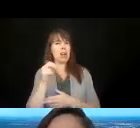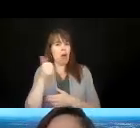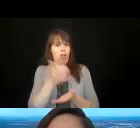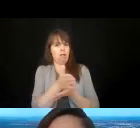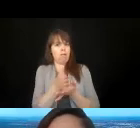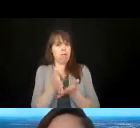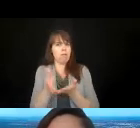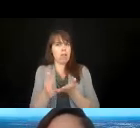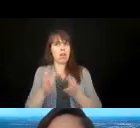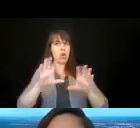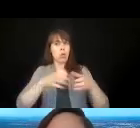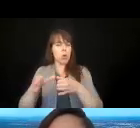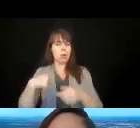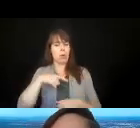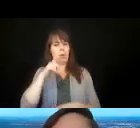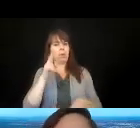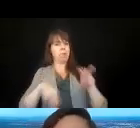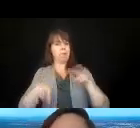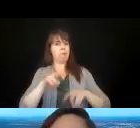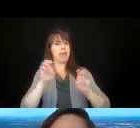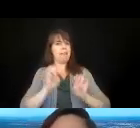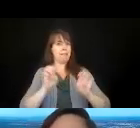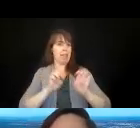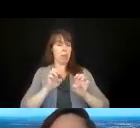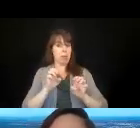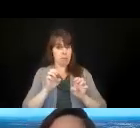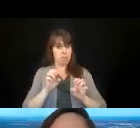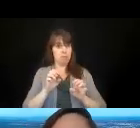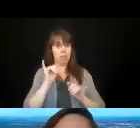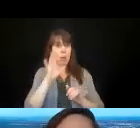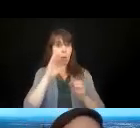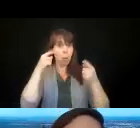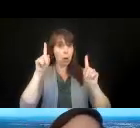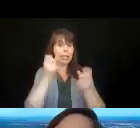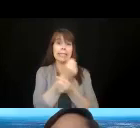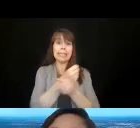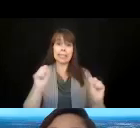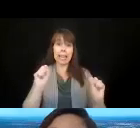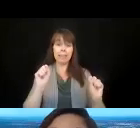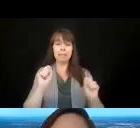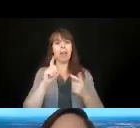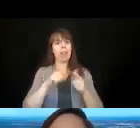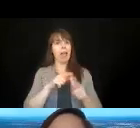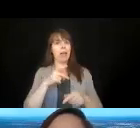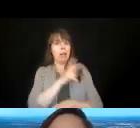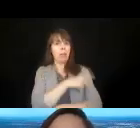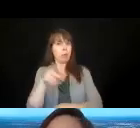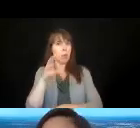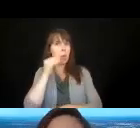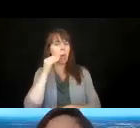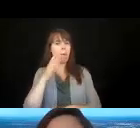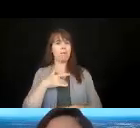target populations that we're going to be looking at to say, hey, can we do this safely in the comfort of the patient's home,